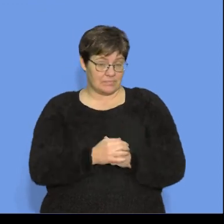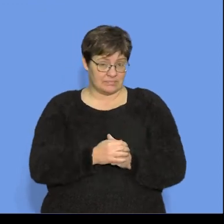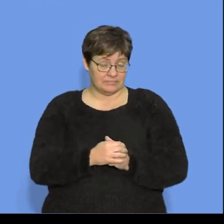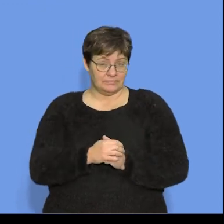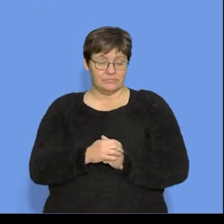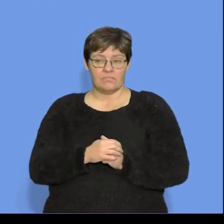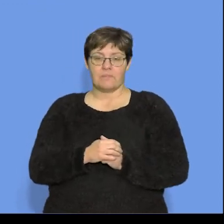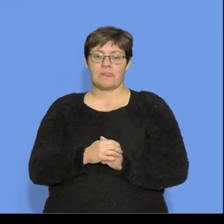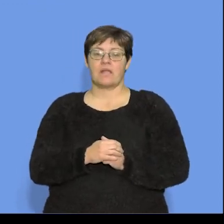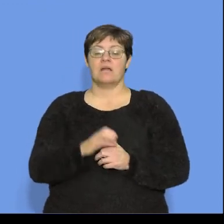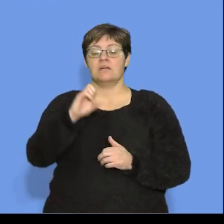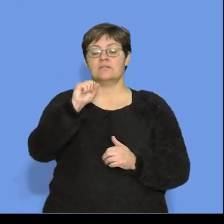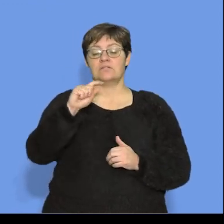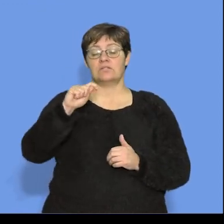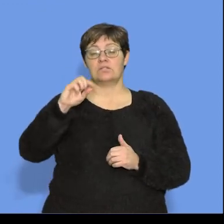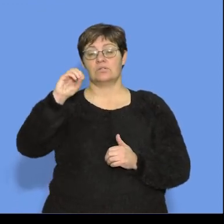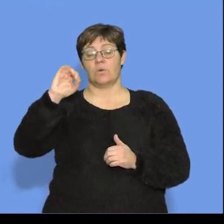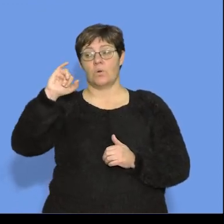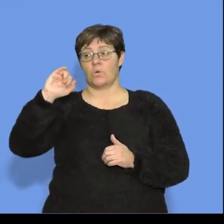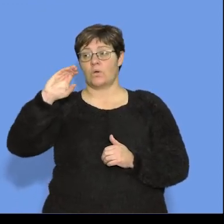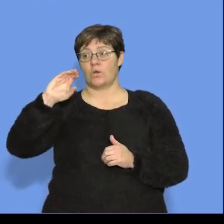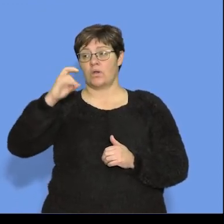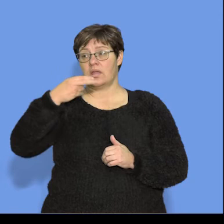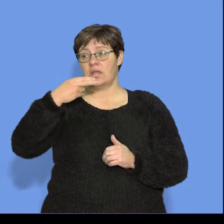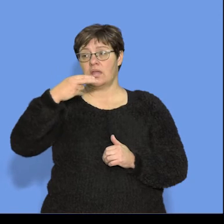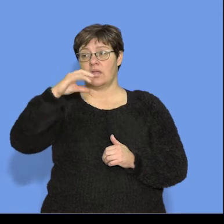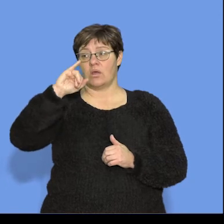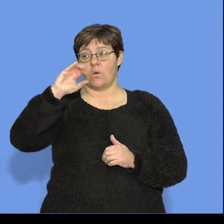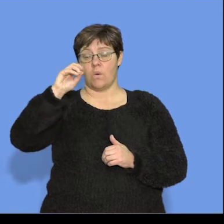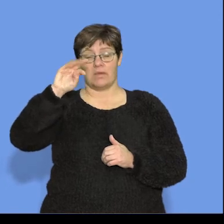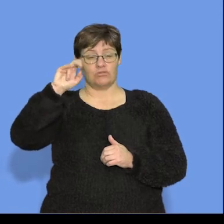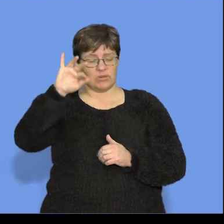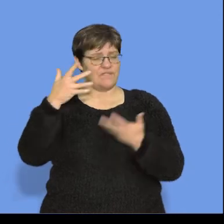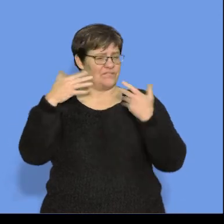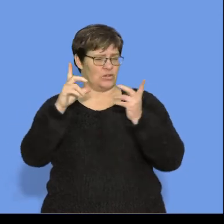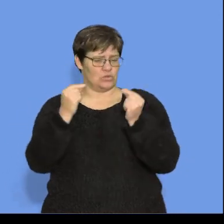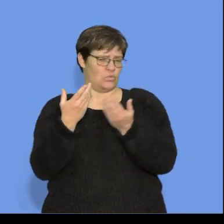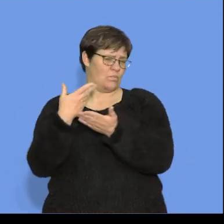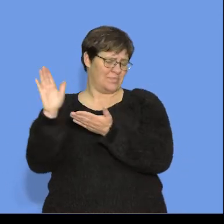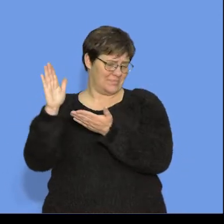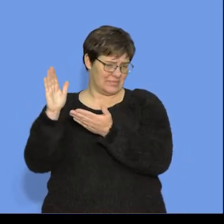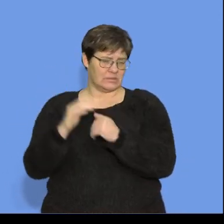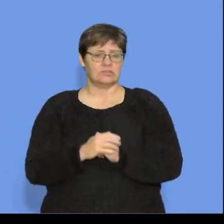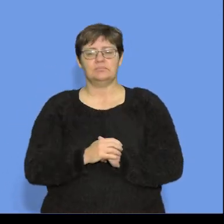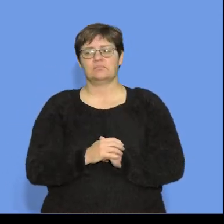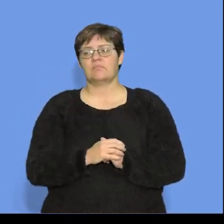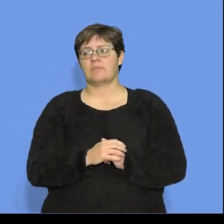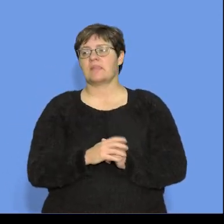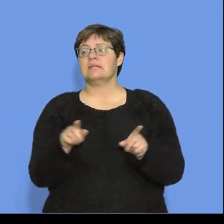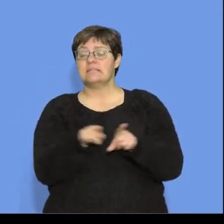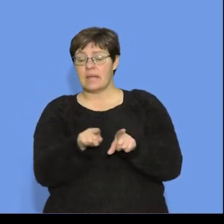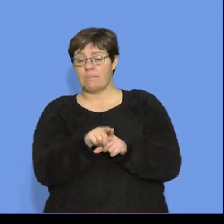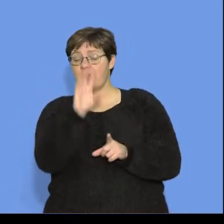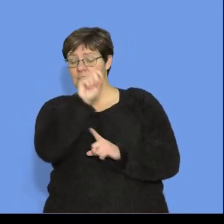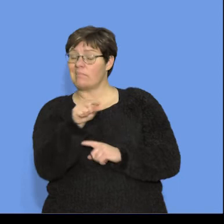the stoichiometry that's linked to this has been done in other lessons, so we're not going to follow that. Also recognize